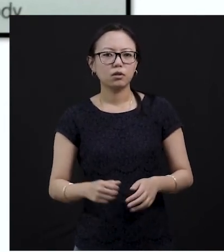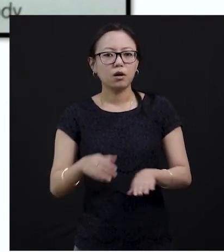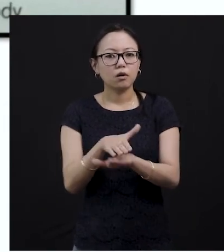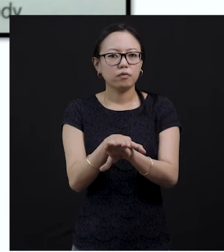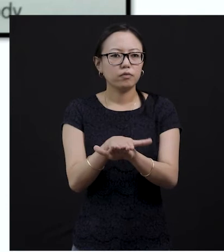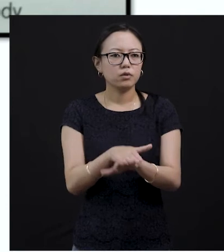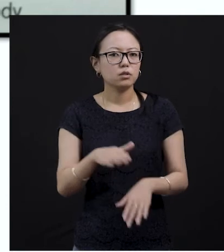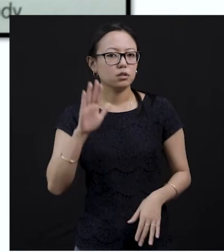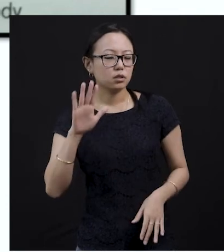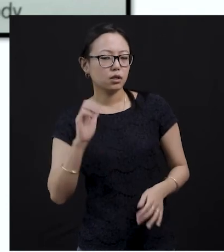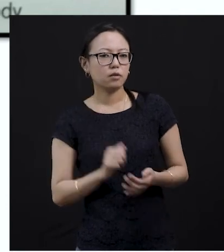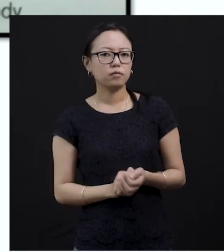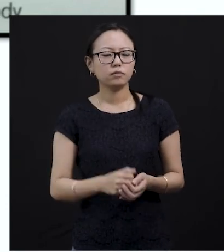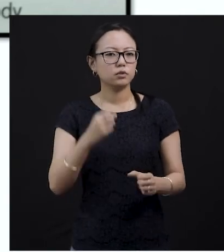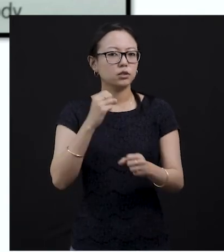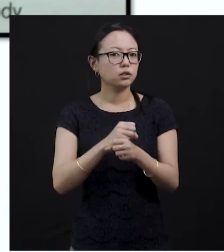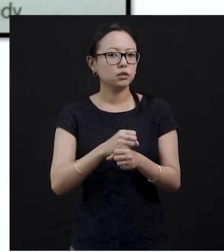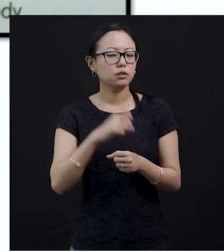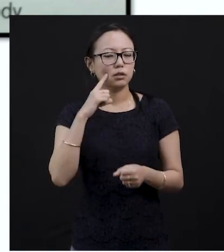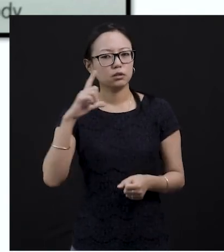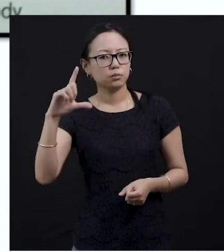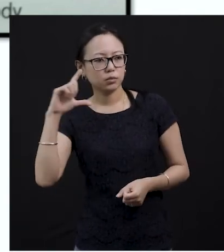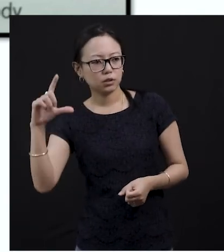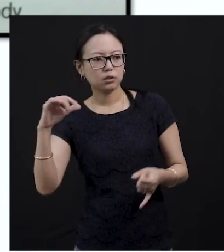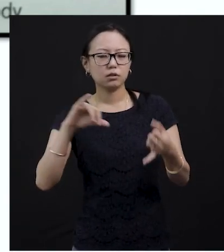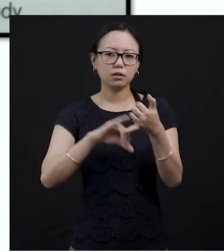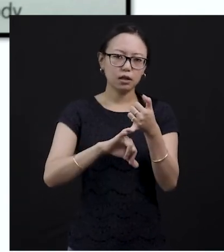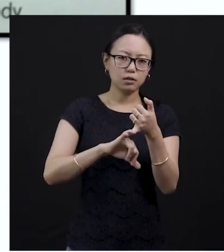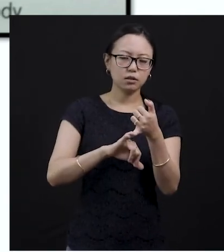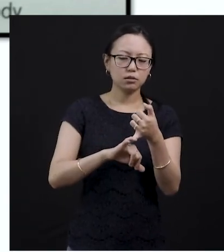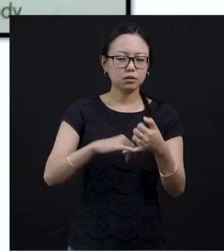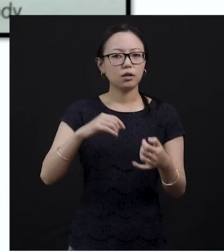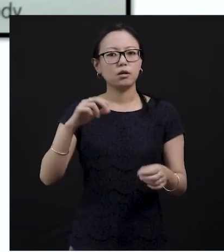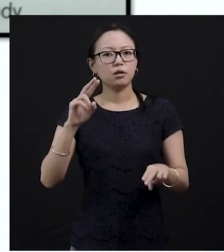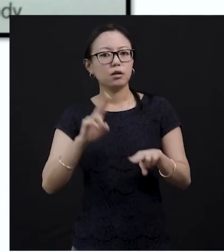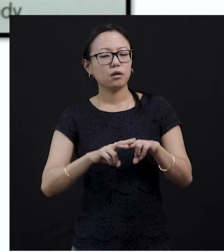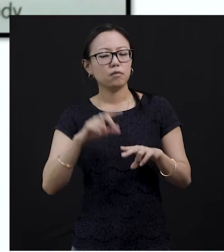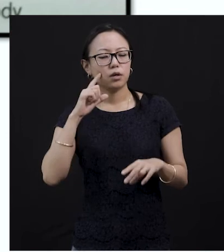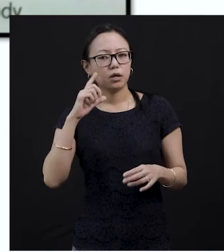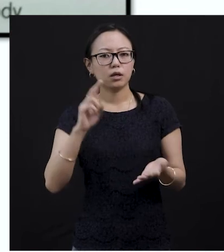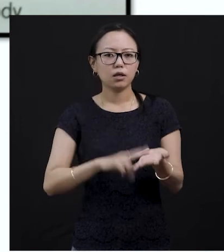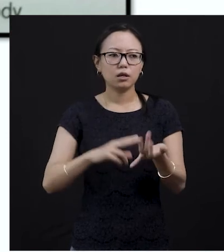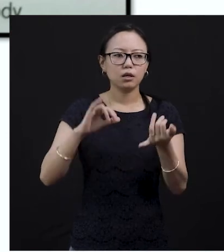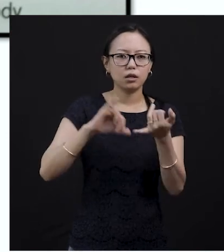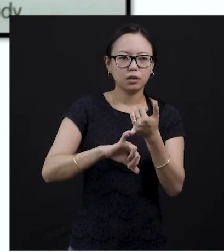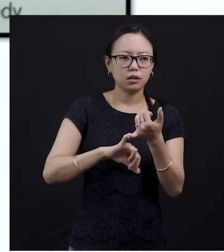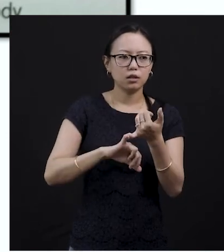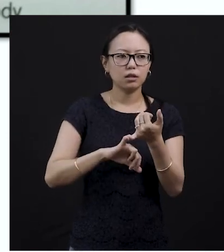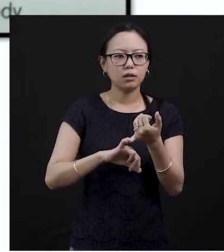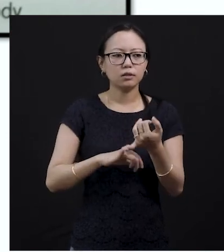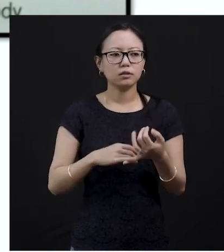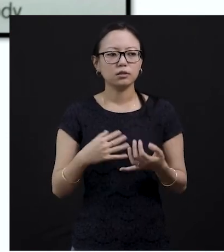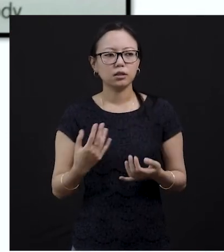red complex structures that you can see, you know, on the side of the head, they are known as gills. For what? They don't have lungs for